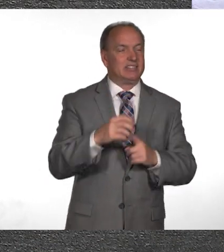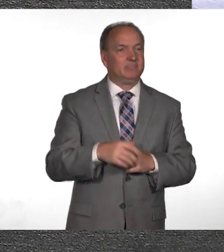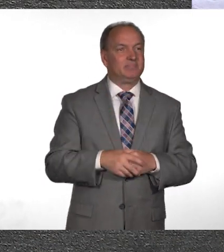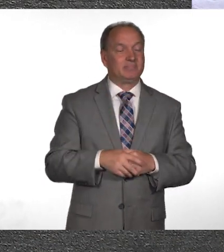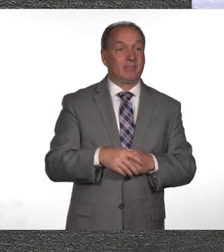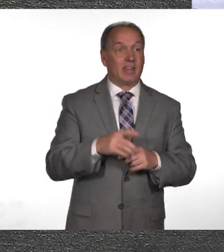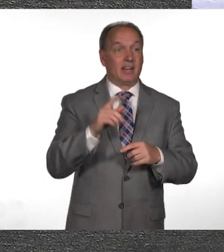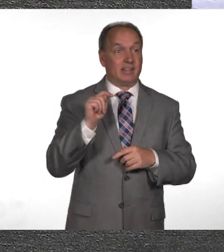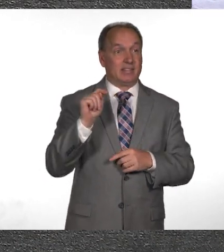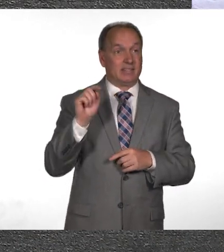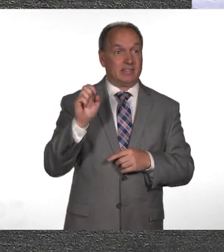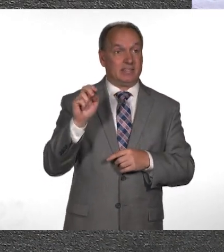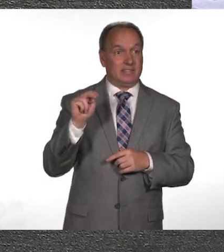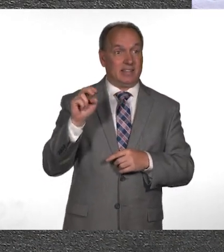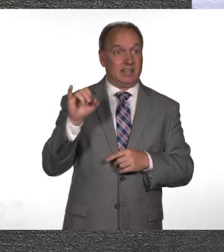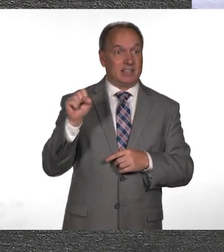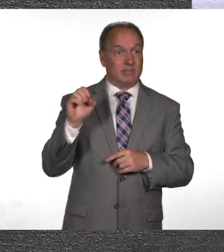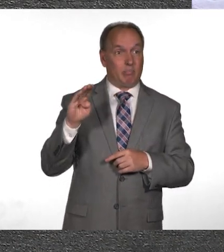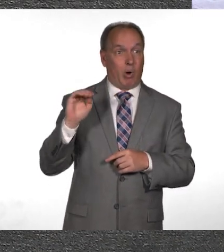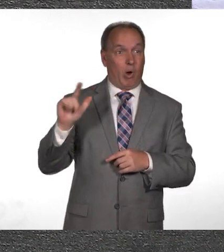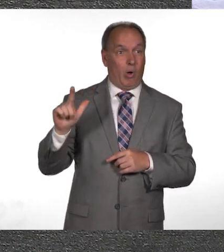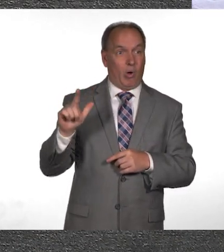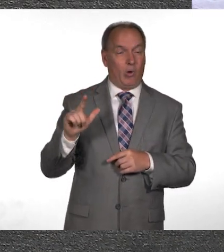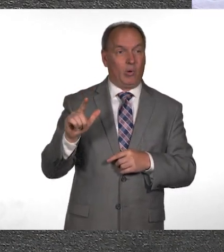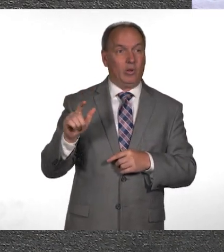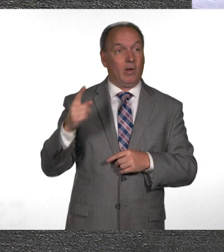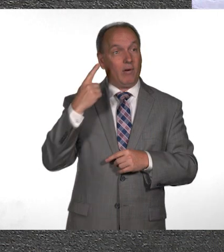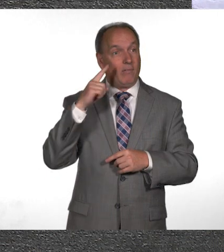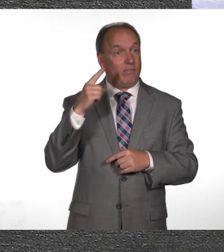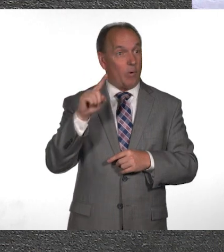Usually tennis balls are used for